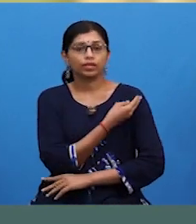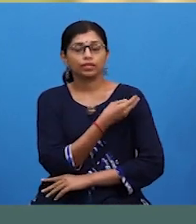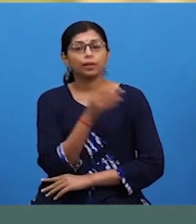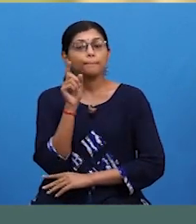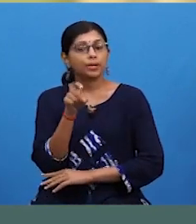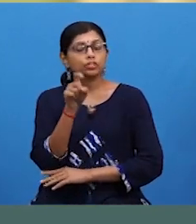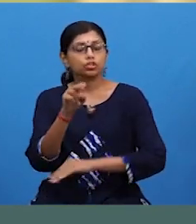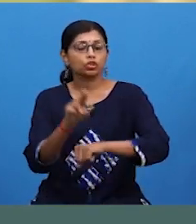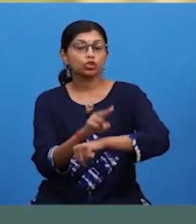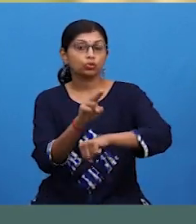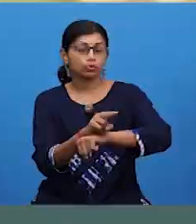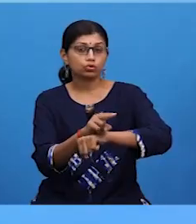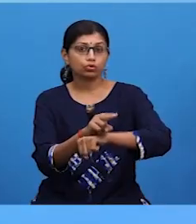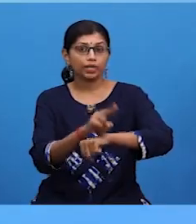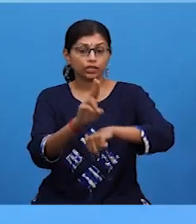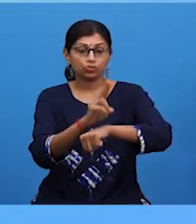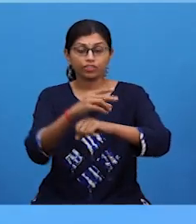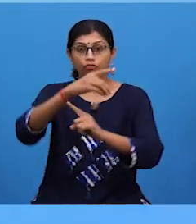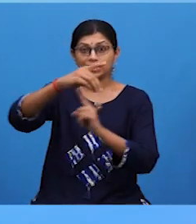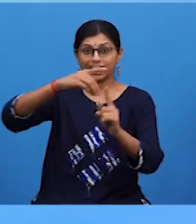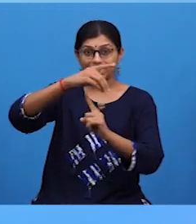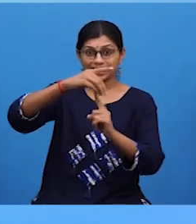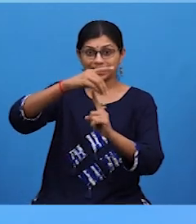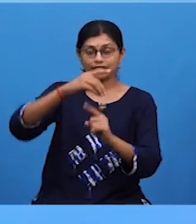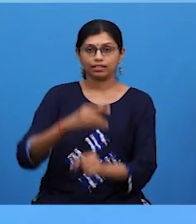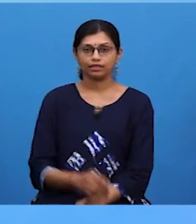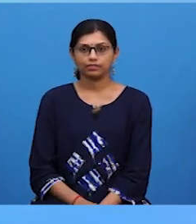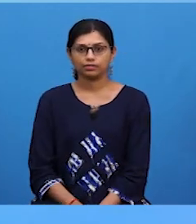numbers in telling the dates.